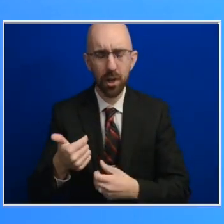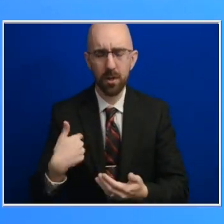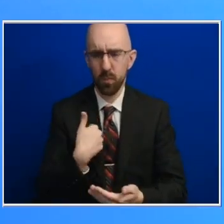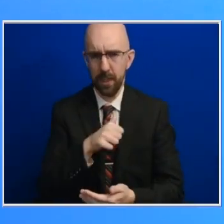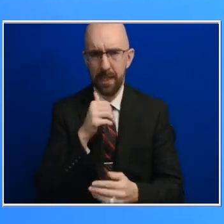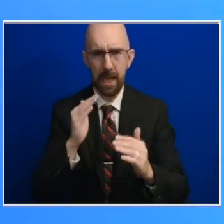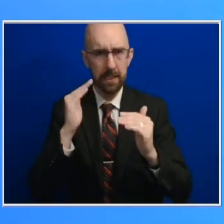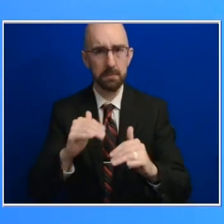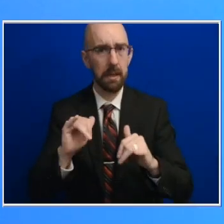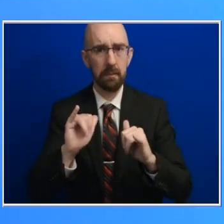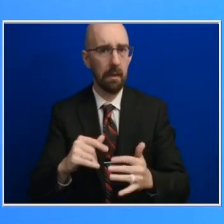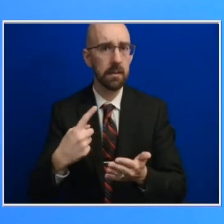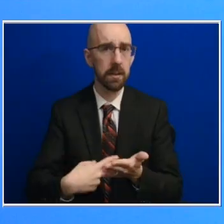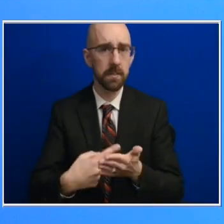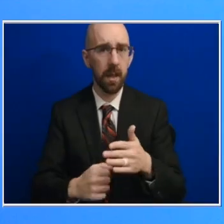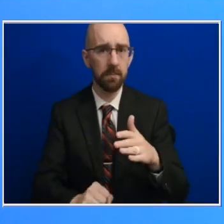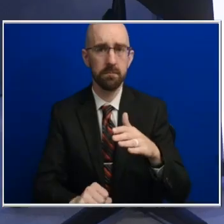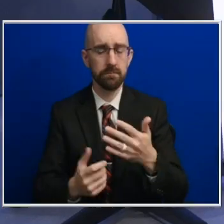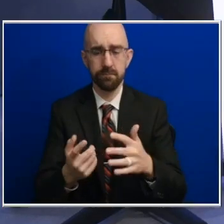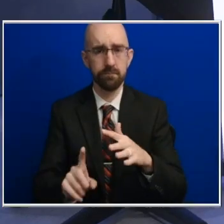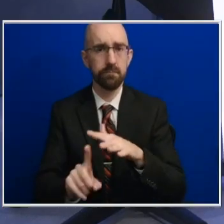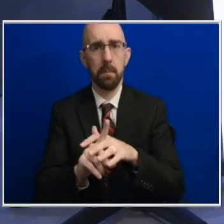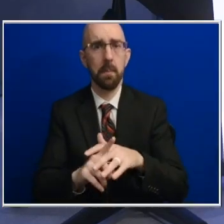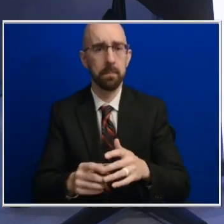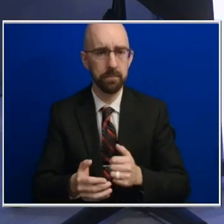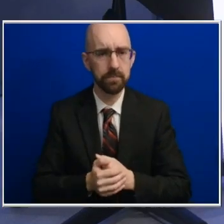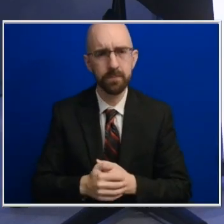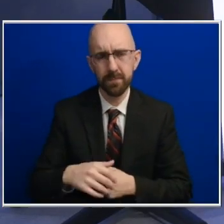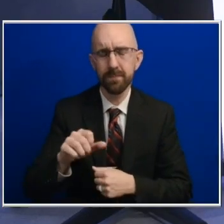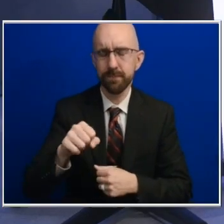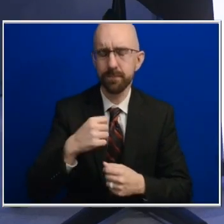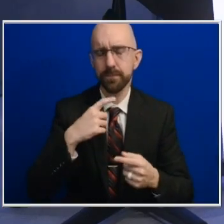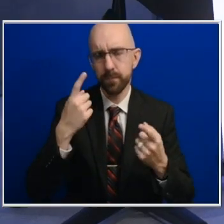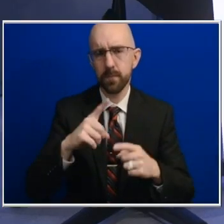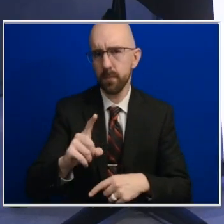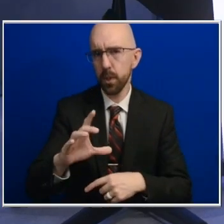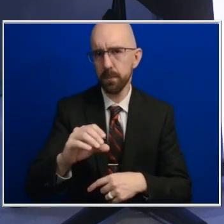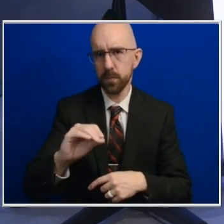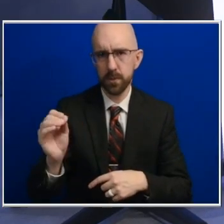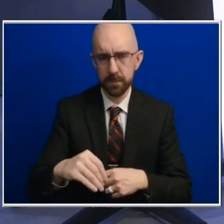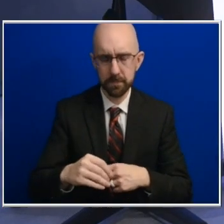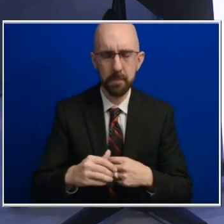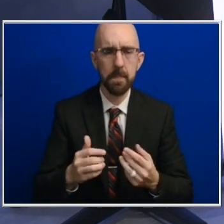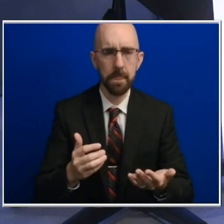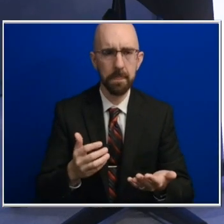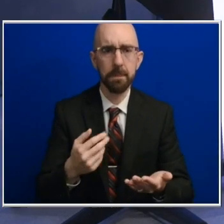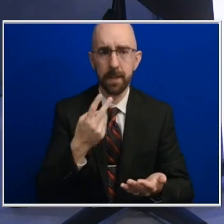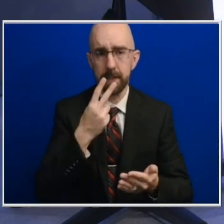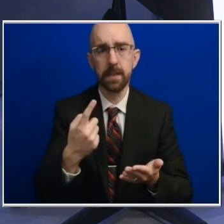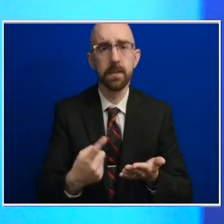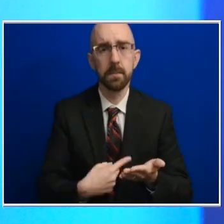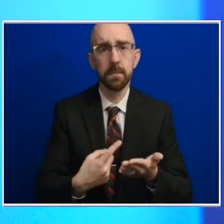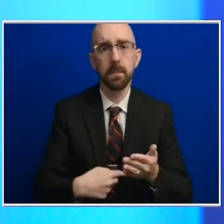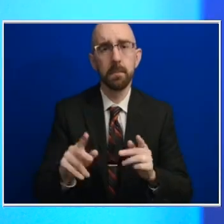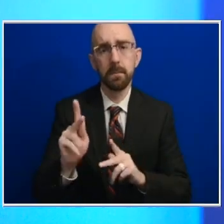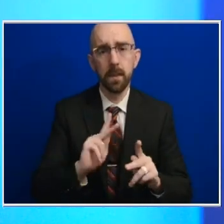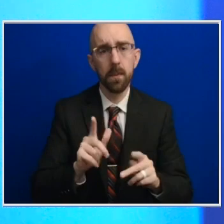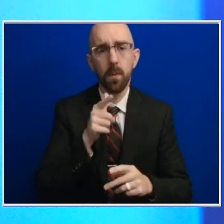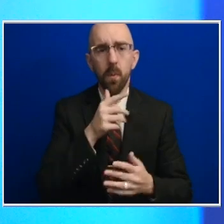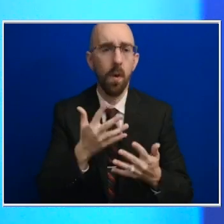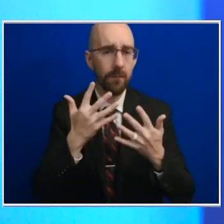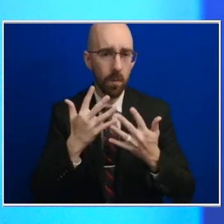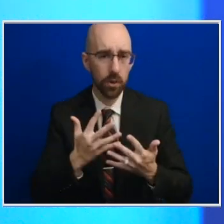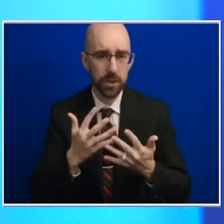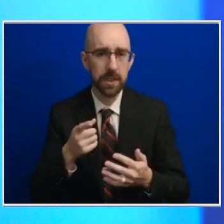sometimes crop up. Yeah, I agree with that 100%. We'll see sometimes people who unfortunately are cognitively